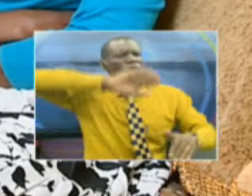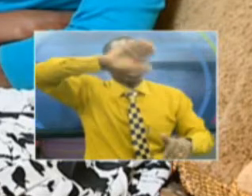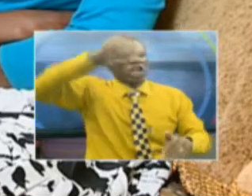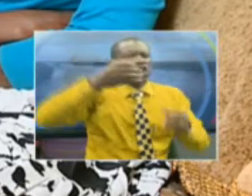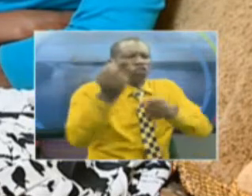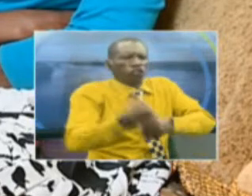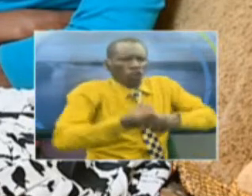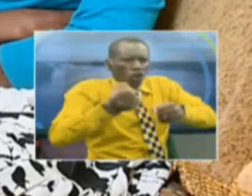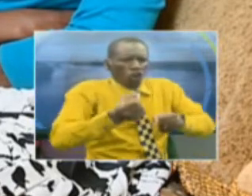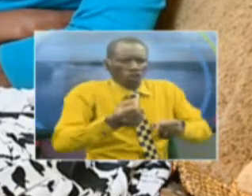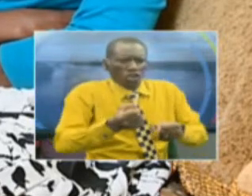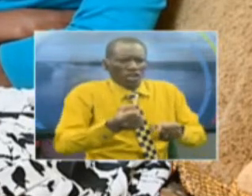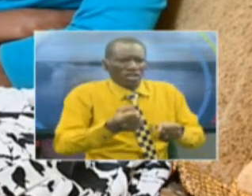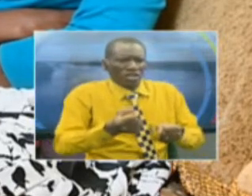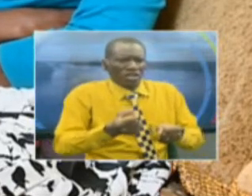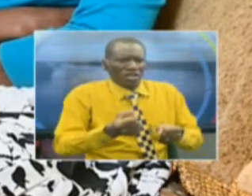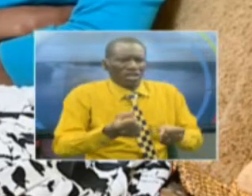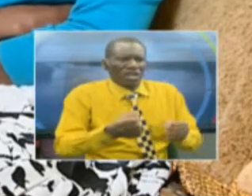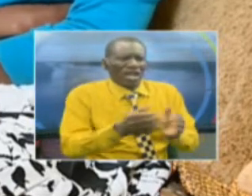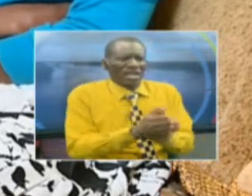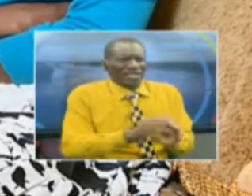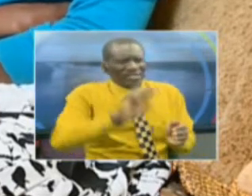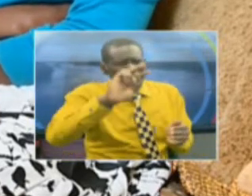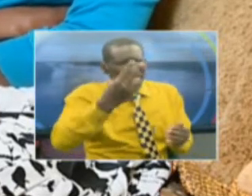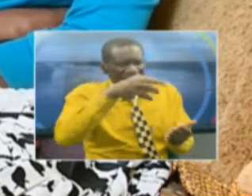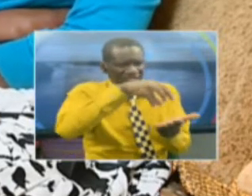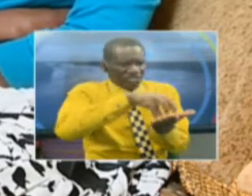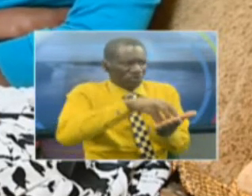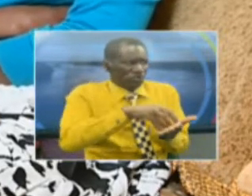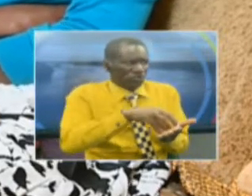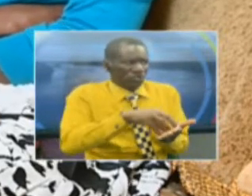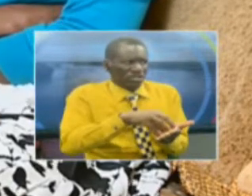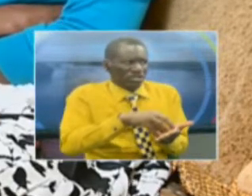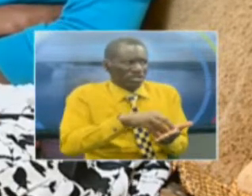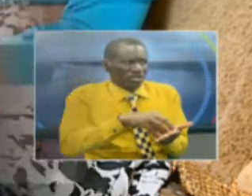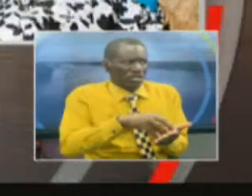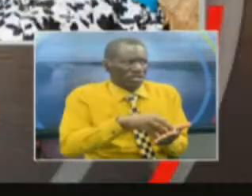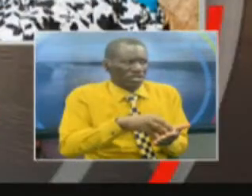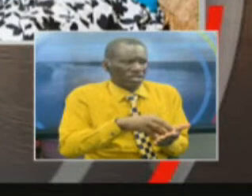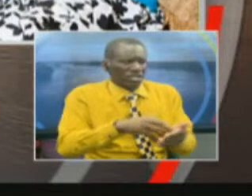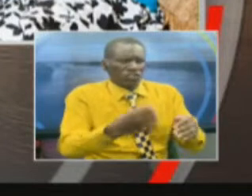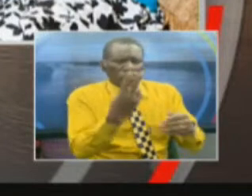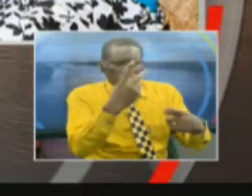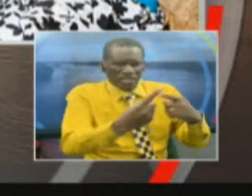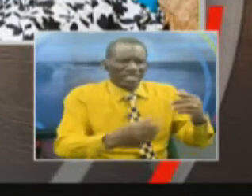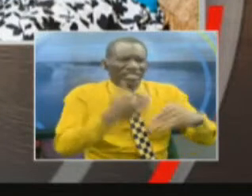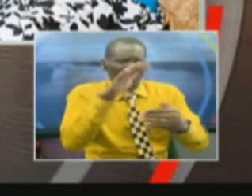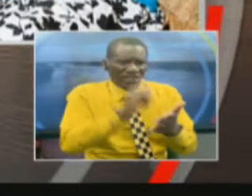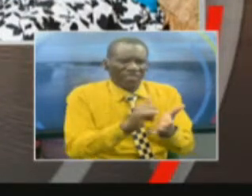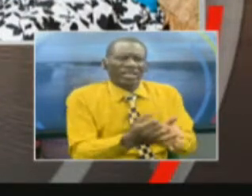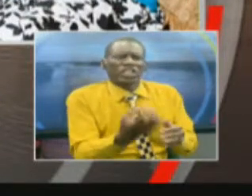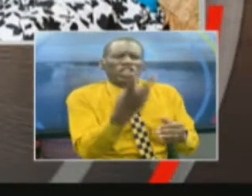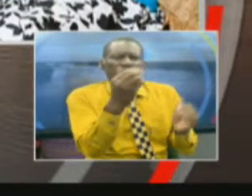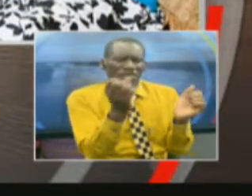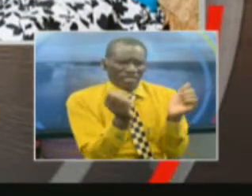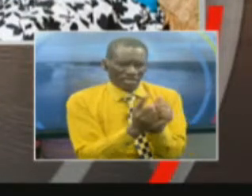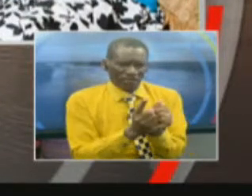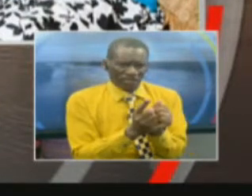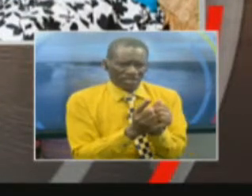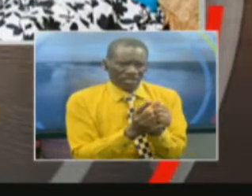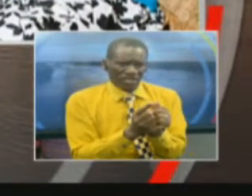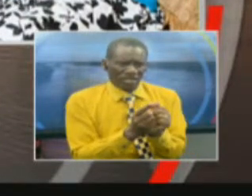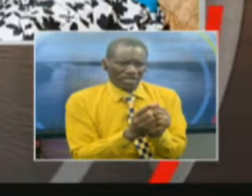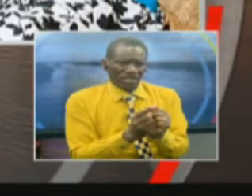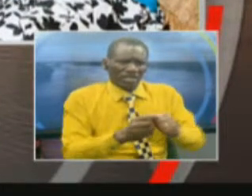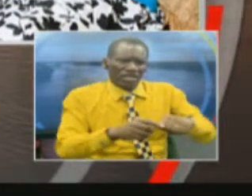Hills, and the other incident was 2 years later in 2011 when